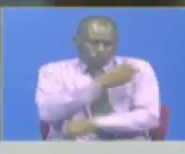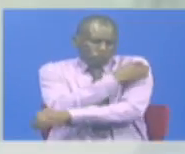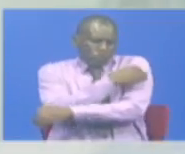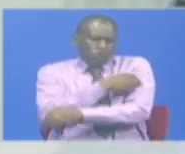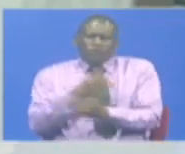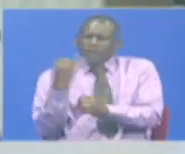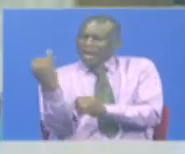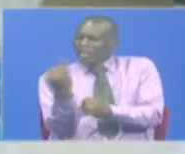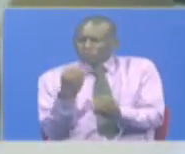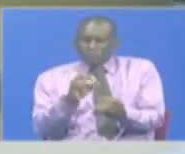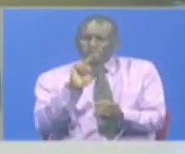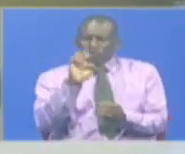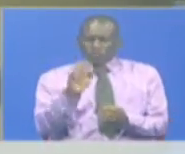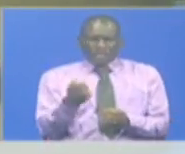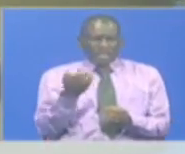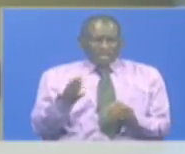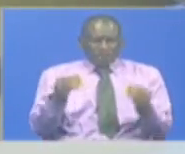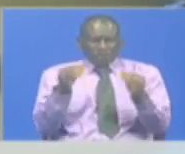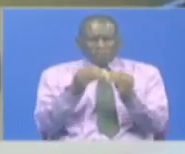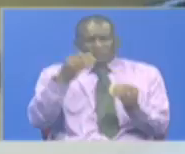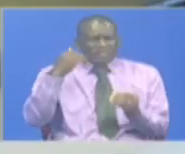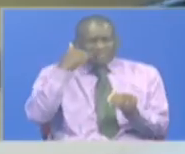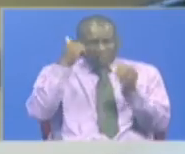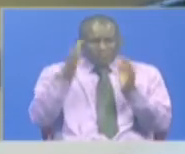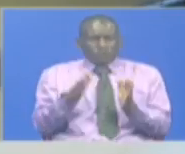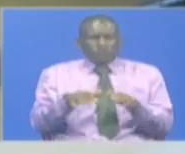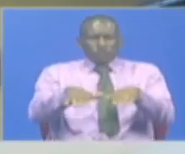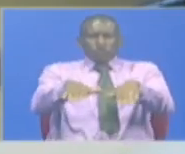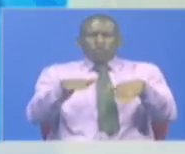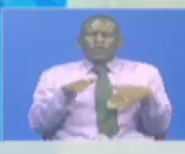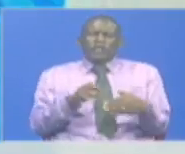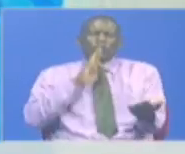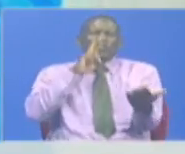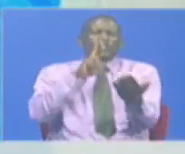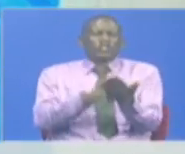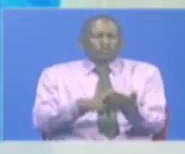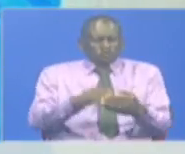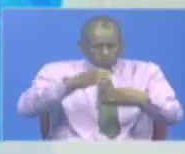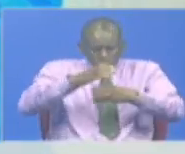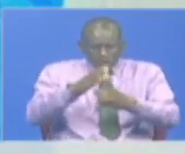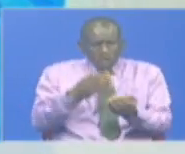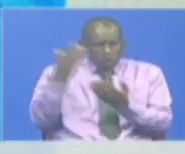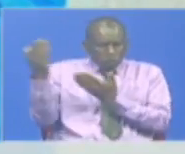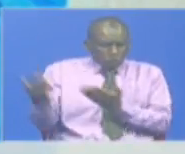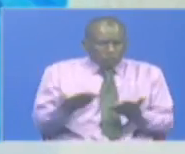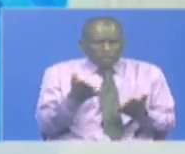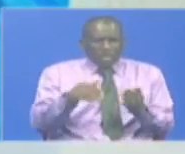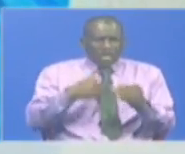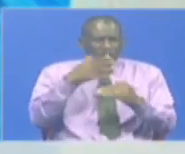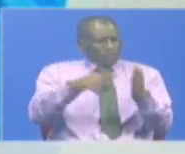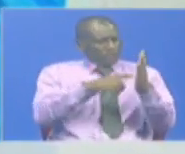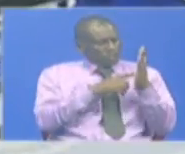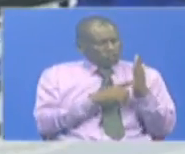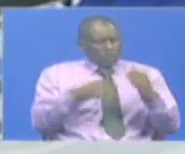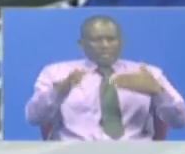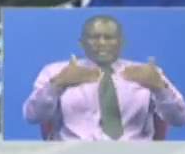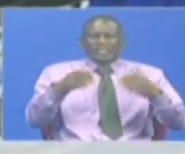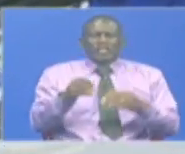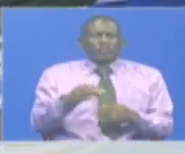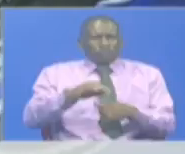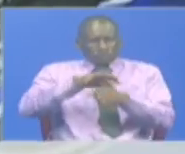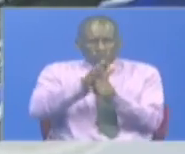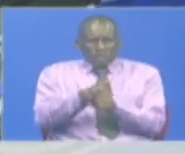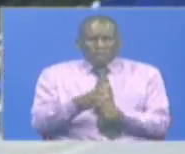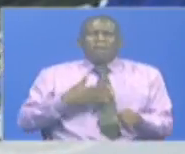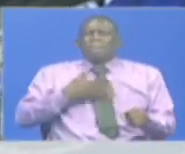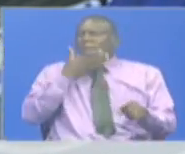unit. Here we meet a patient anxiously waiting test results. She was brought here after exhibiting symptoms of the disease. Ndugu zangu mlio